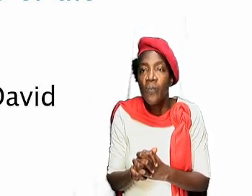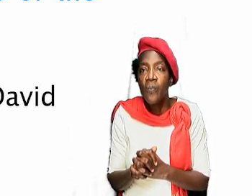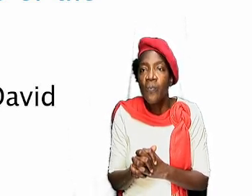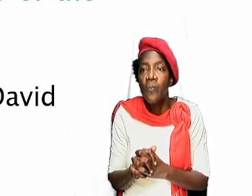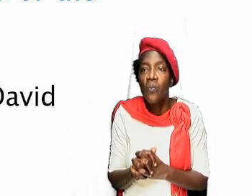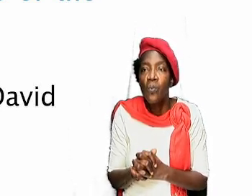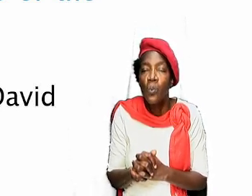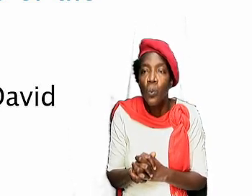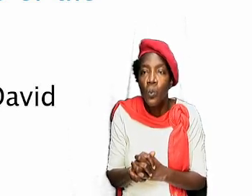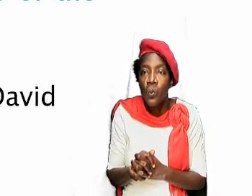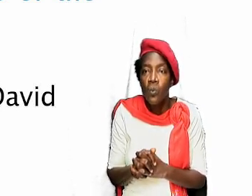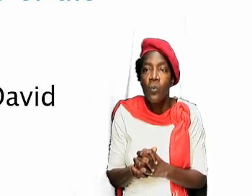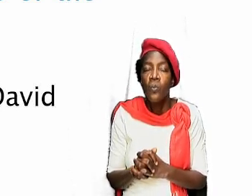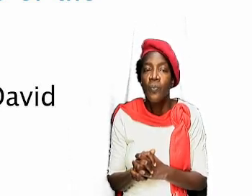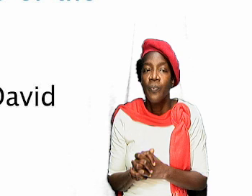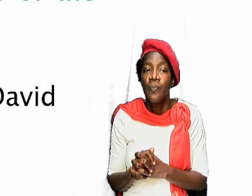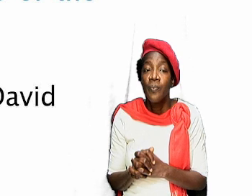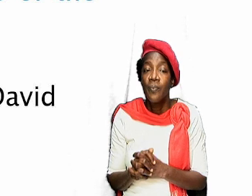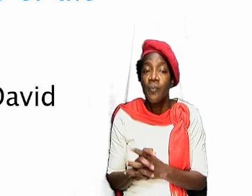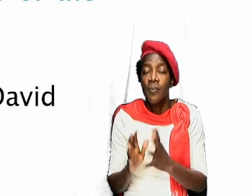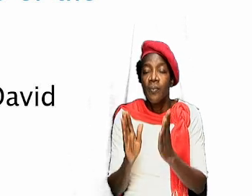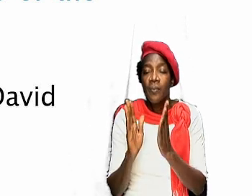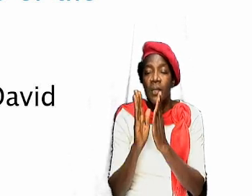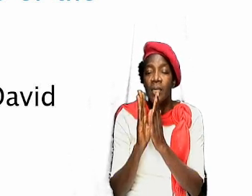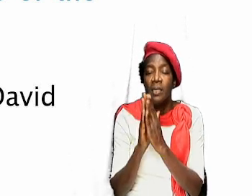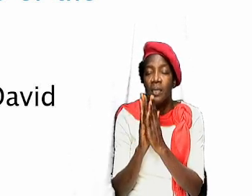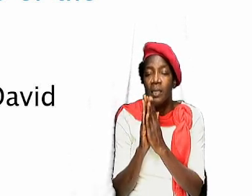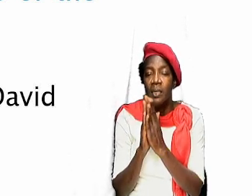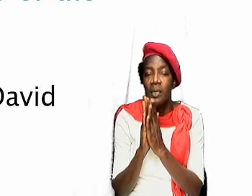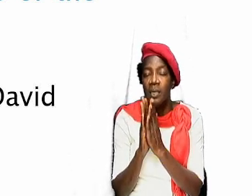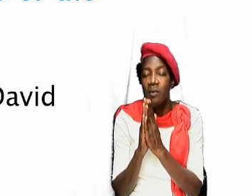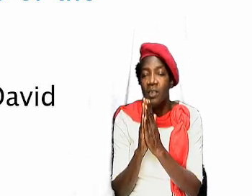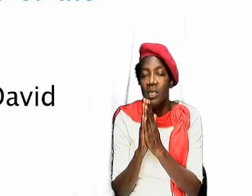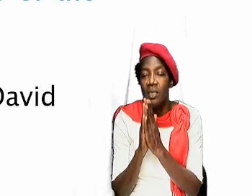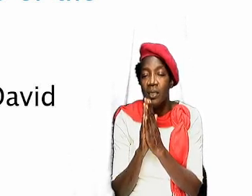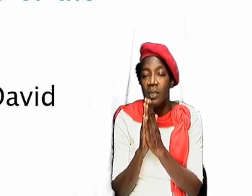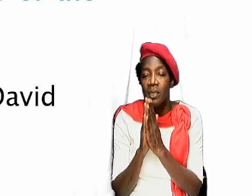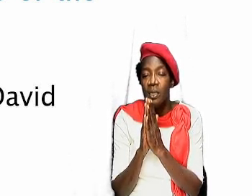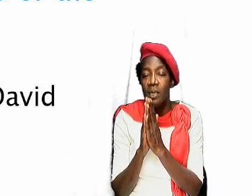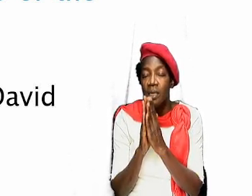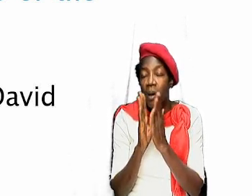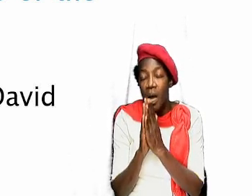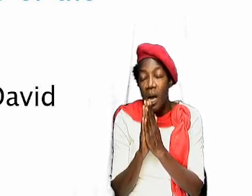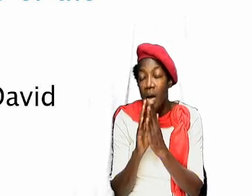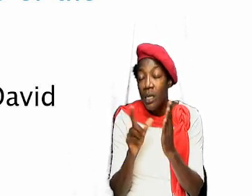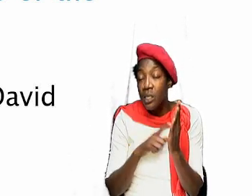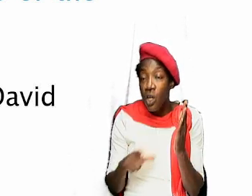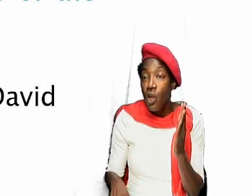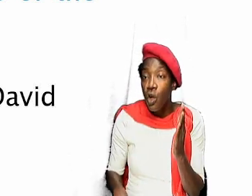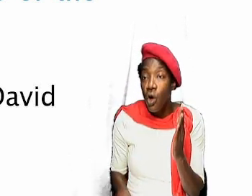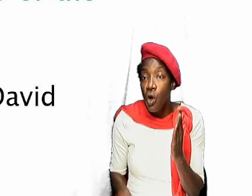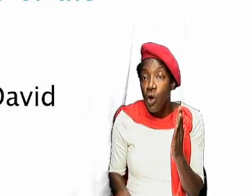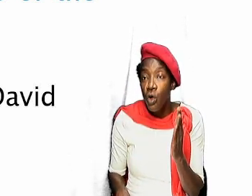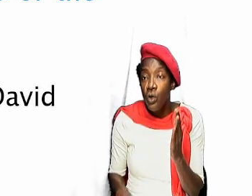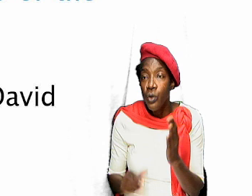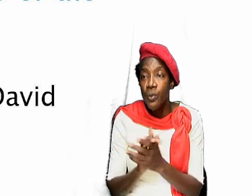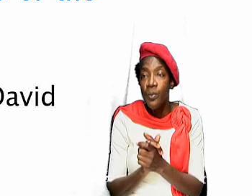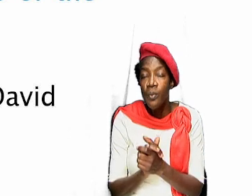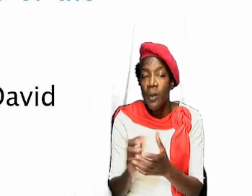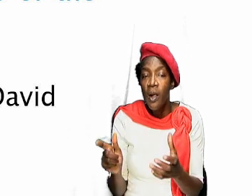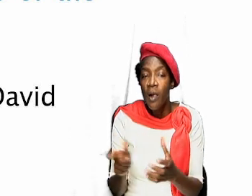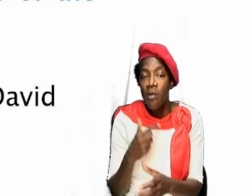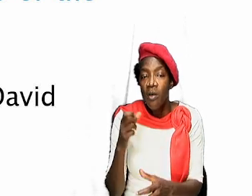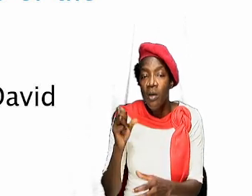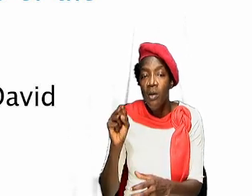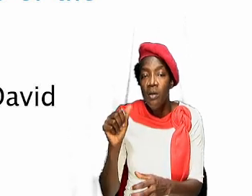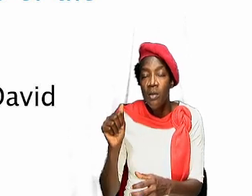David inquired of the Lord another time. 1 Samuel 23, 3